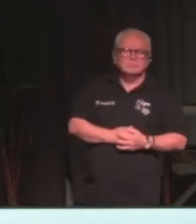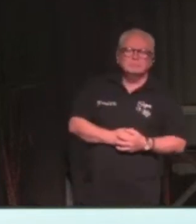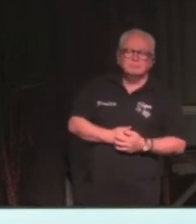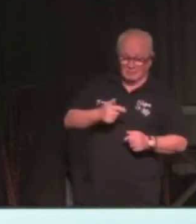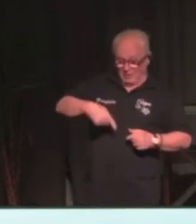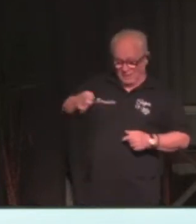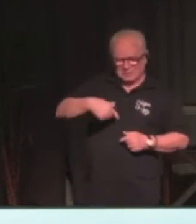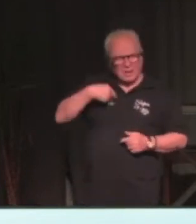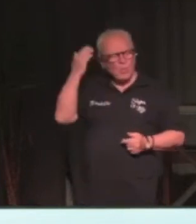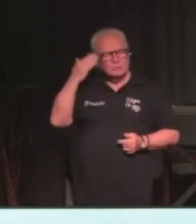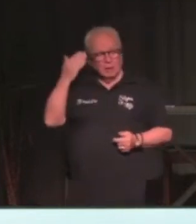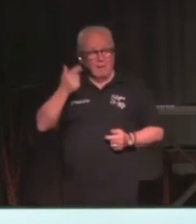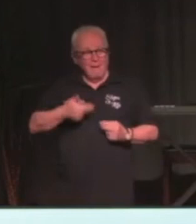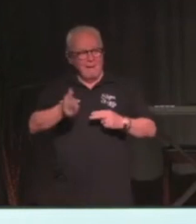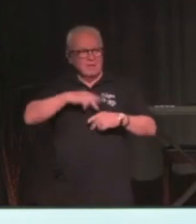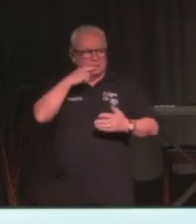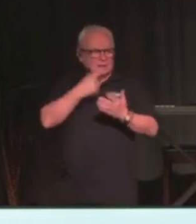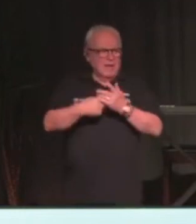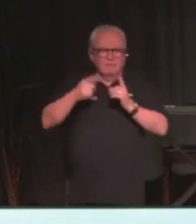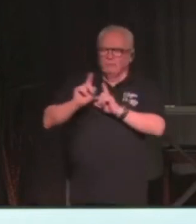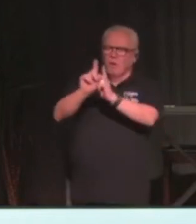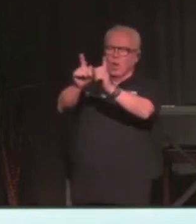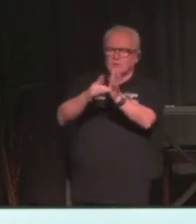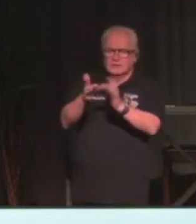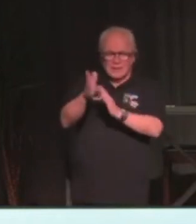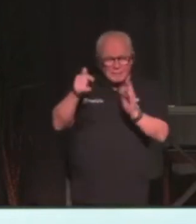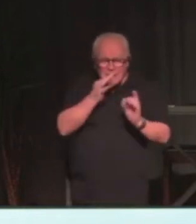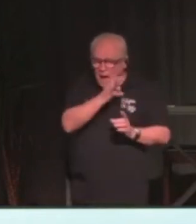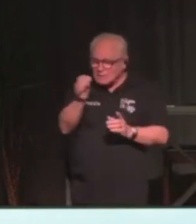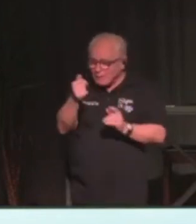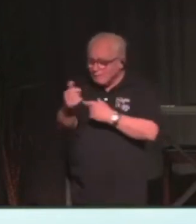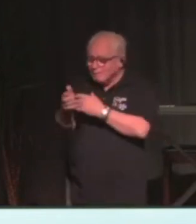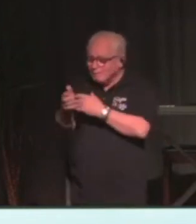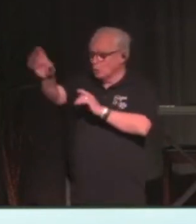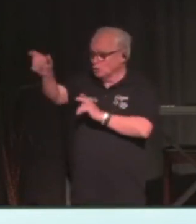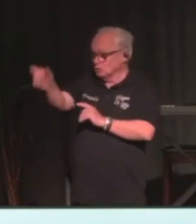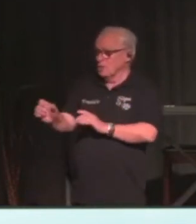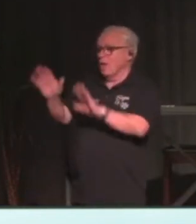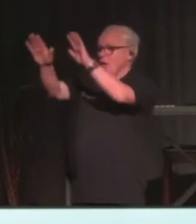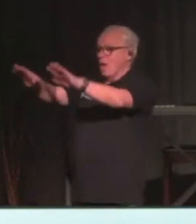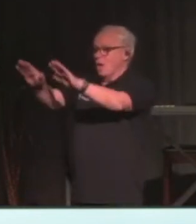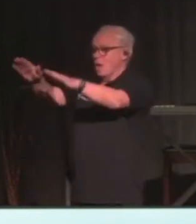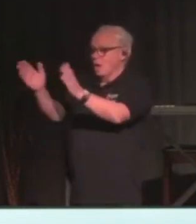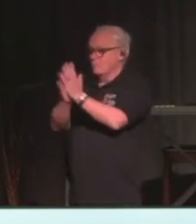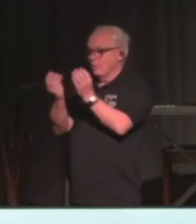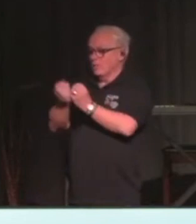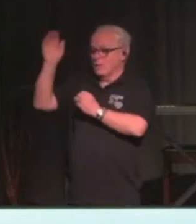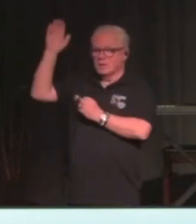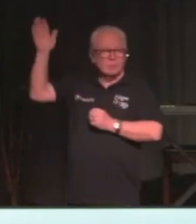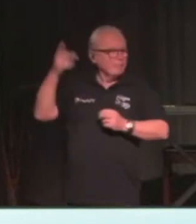who was following in Jesus' step, did anybody lay hands on anybody this week and pray over them? Hands up if you did